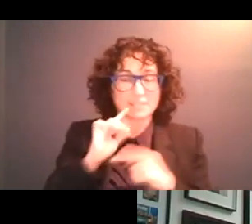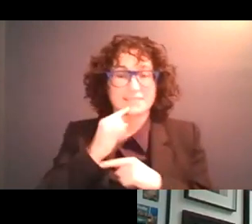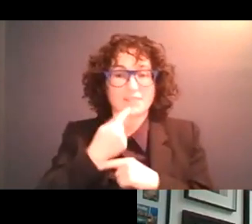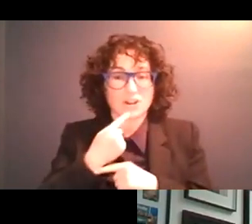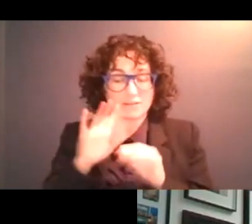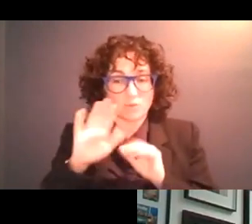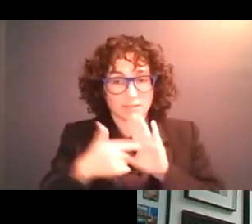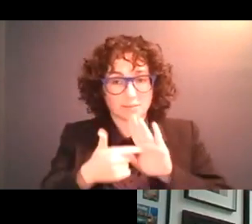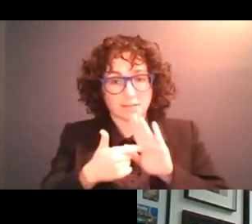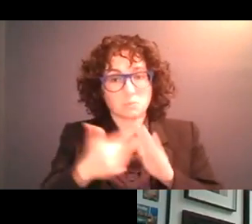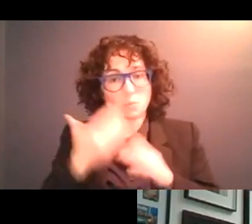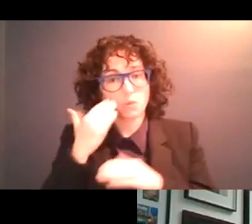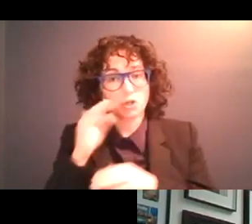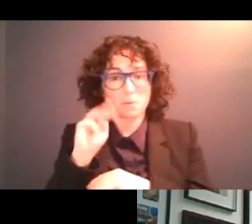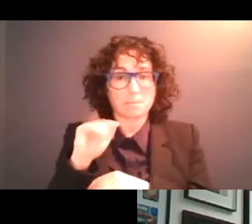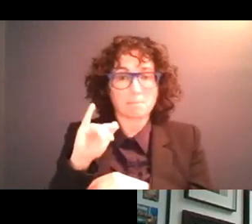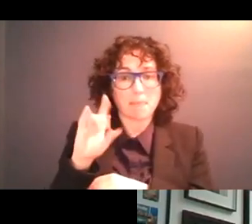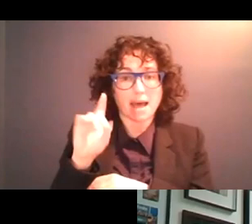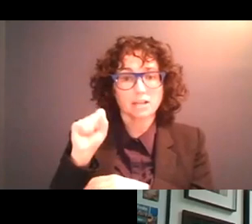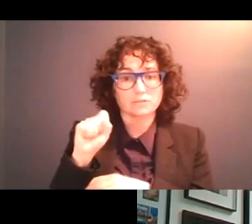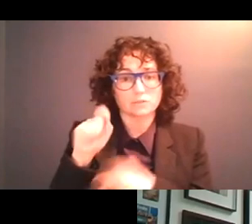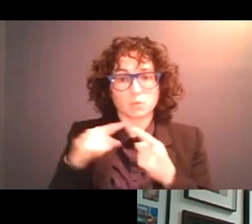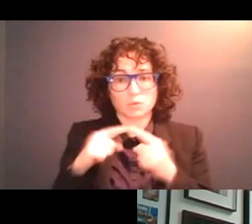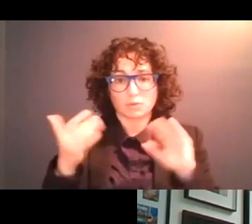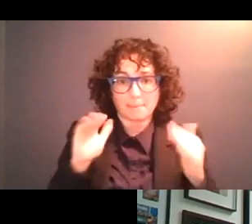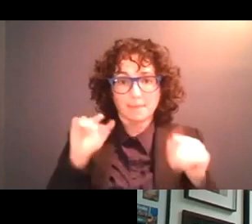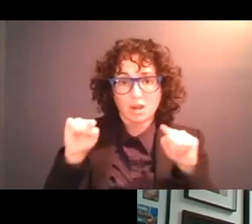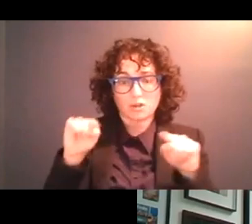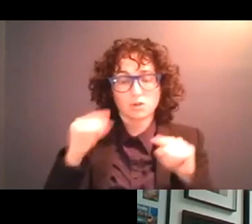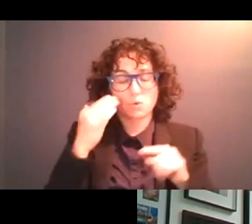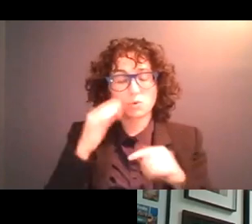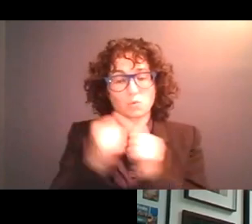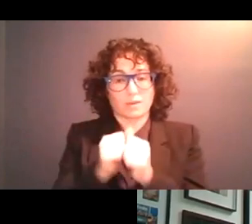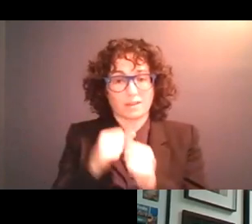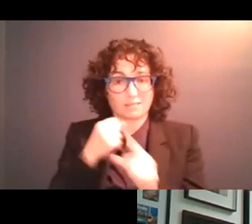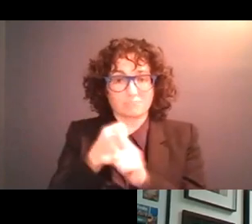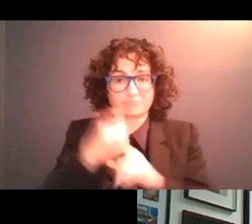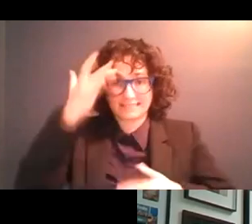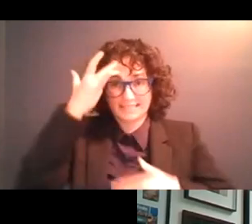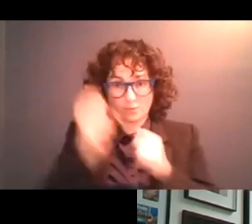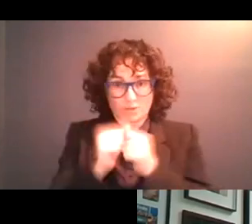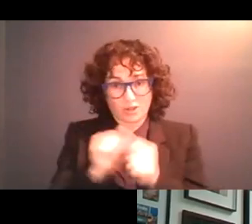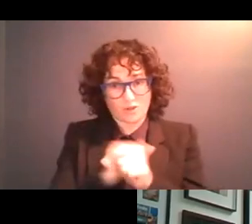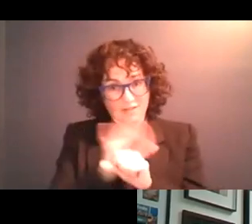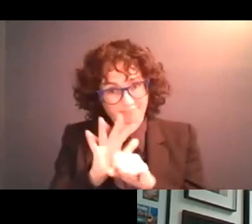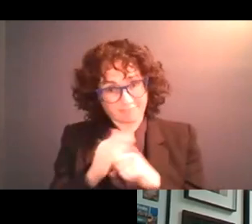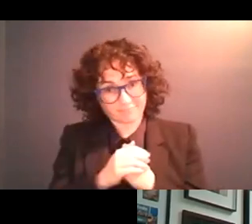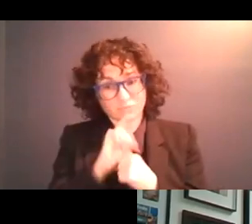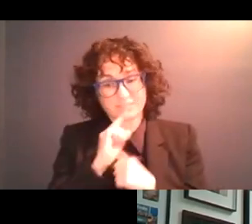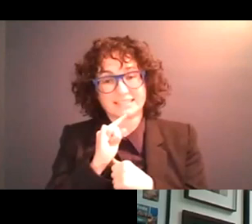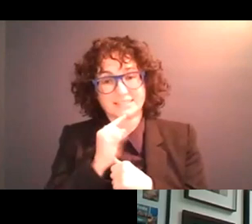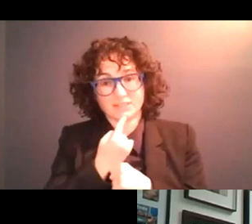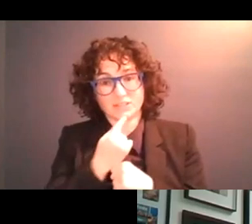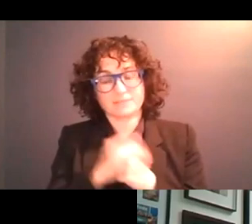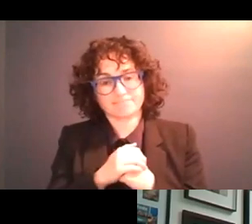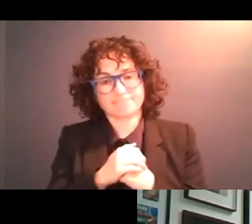We know they're mild symptoms when you compare them with getting sick with COVID-19, especially in the severe phases. So